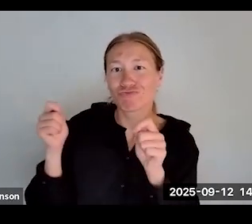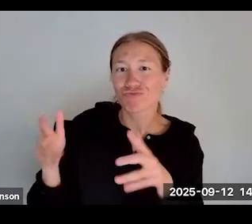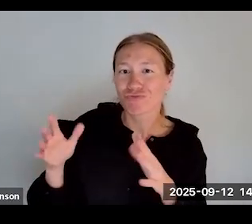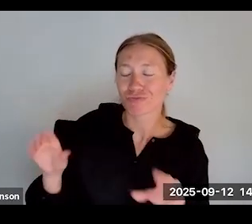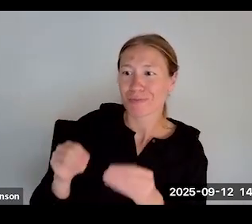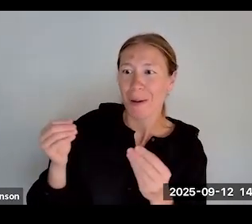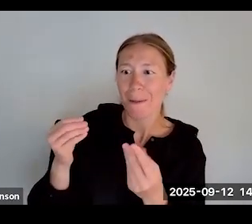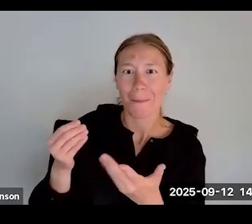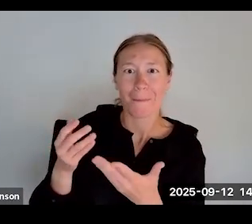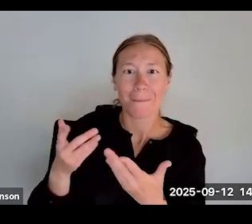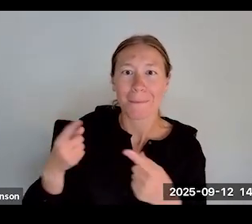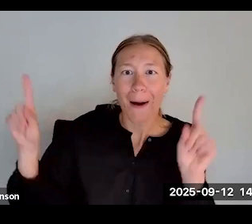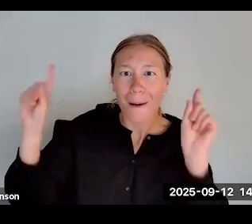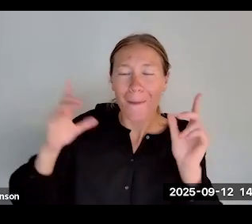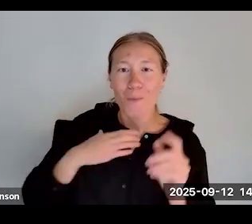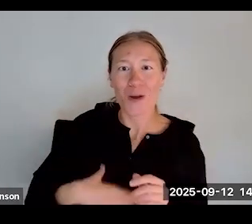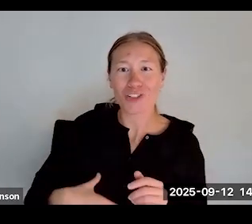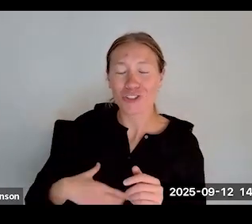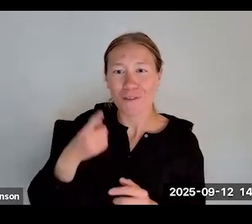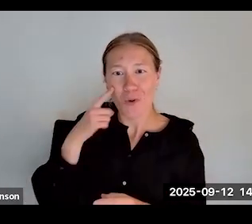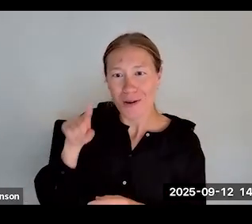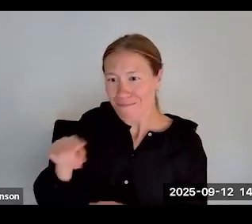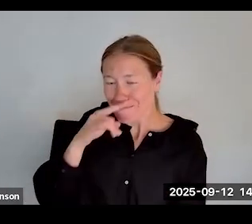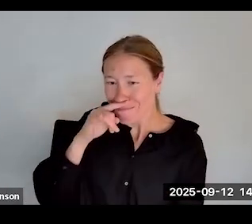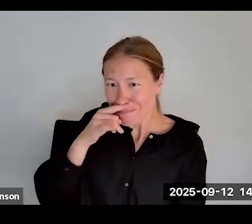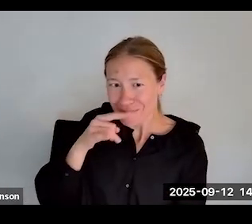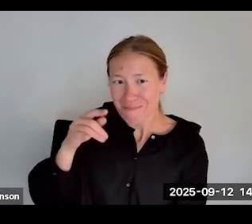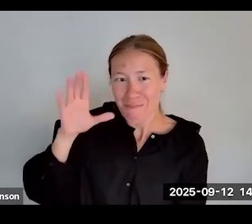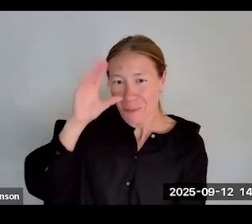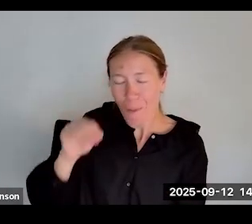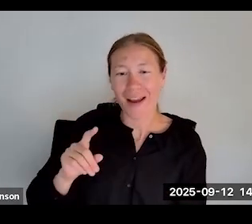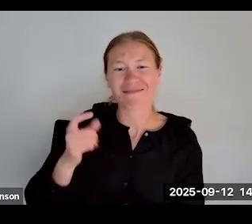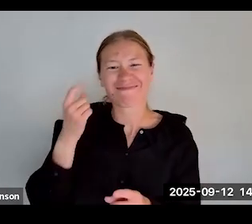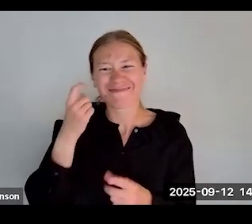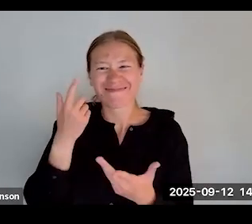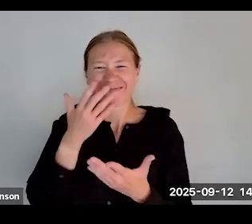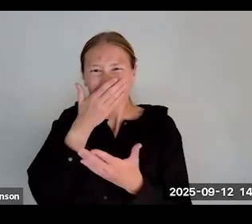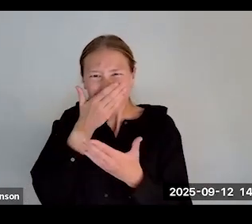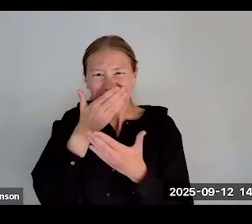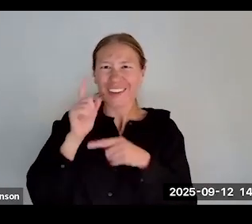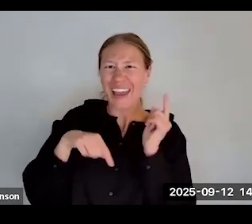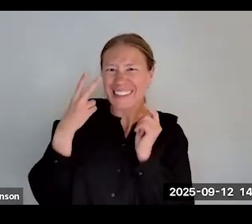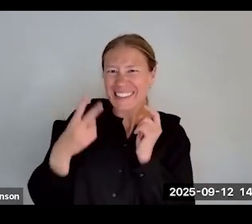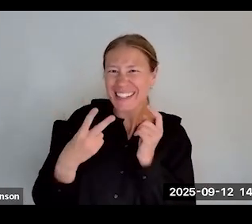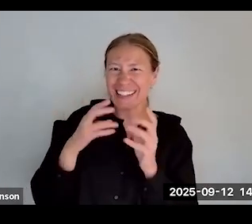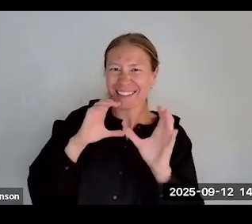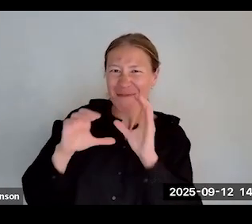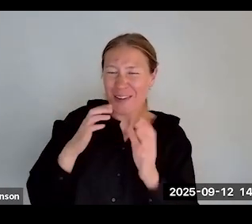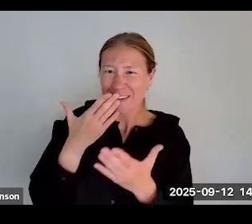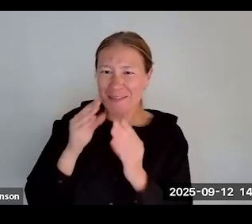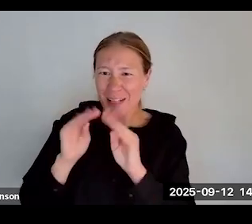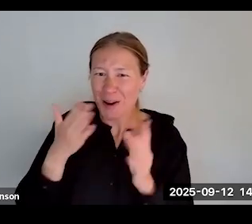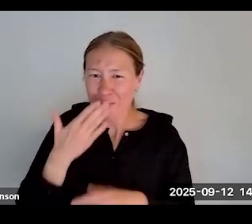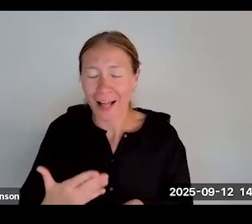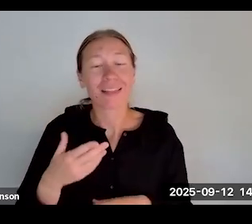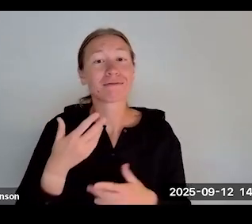miscommunications. This book teaches best practices for clear communication, which includes speaking clearly, facing the person